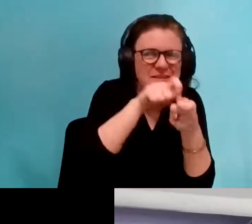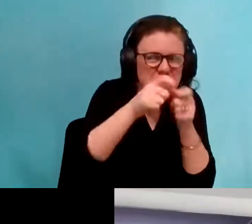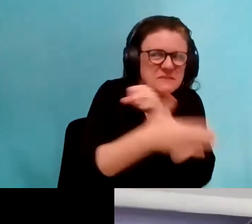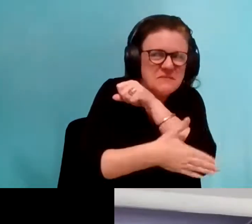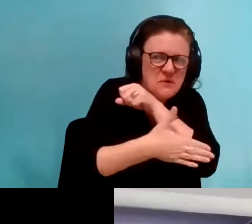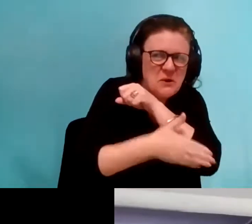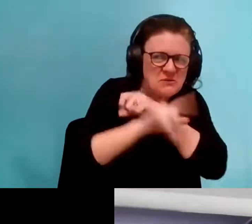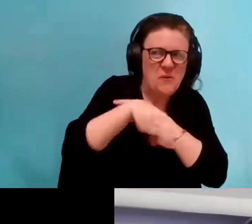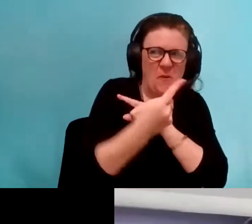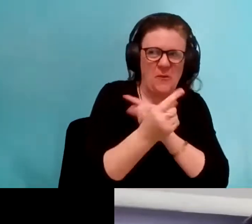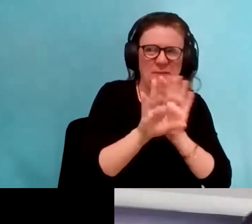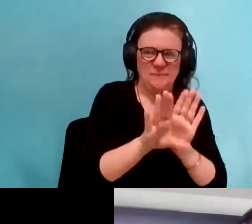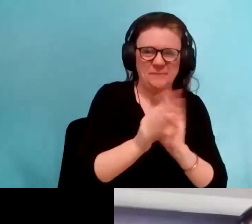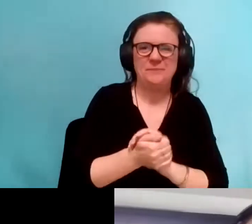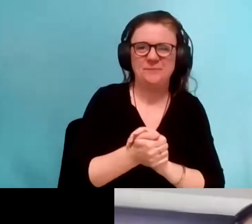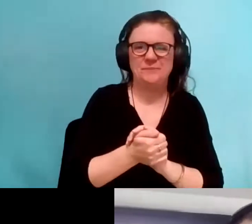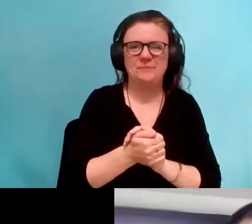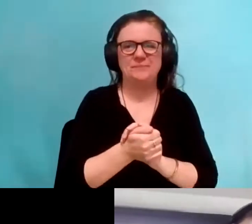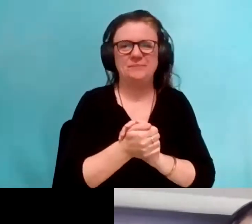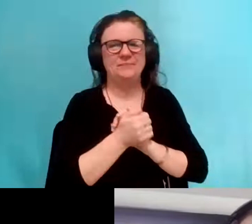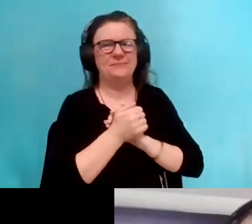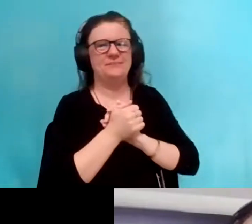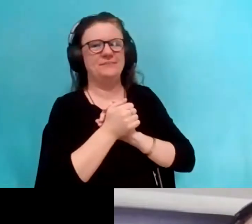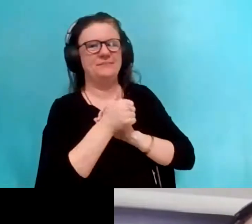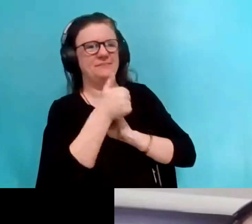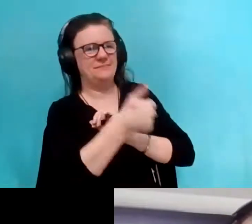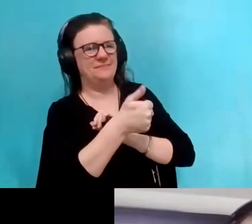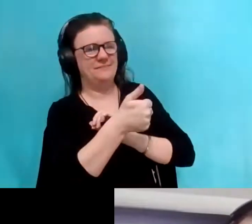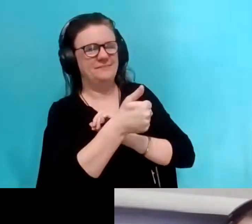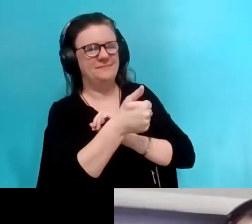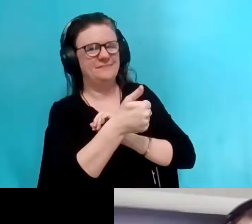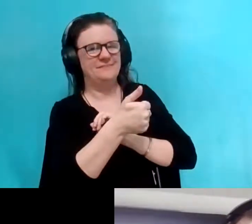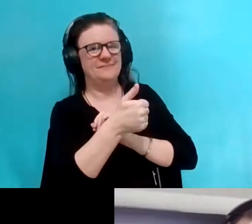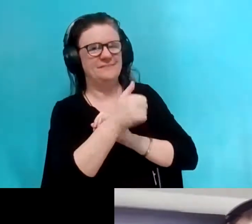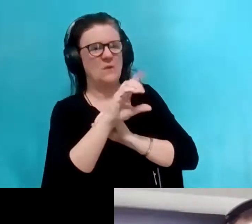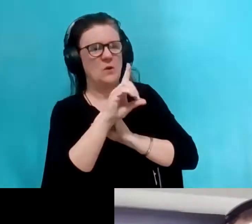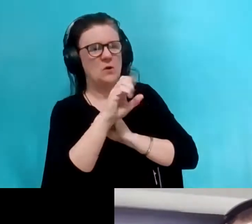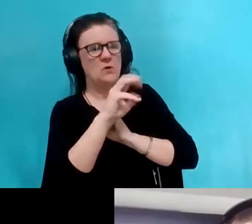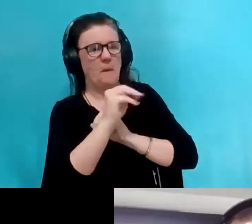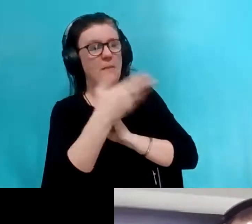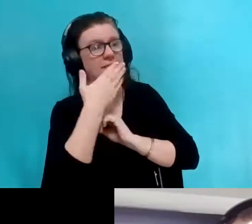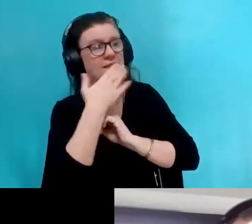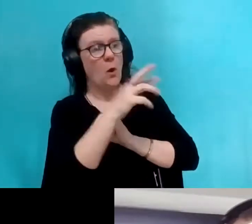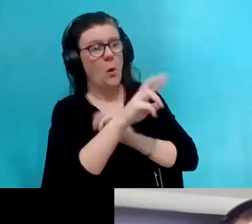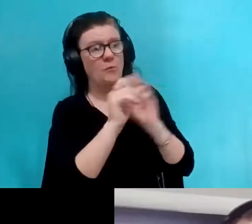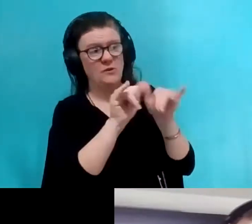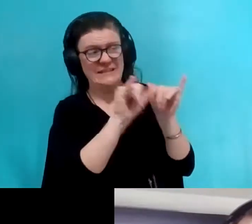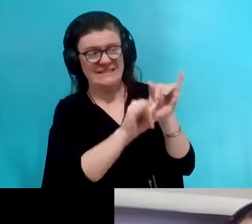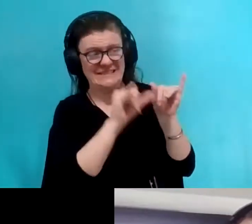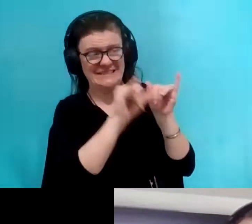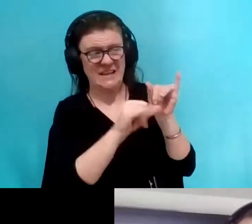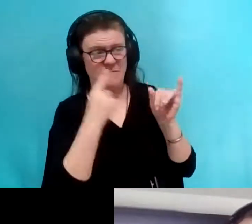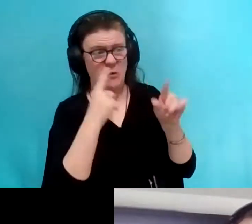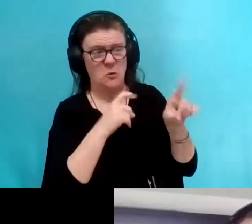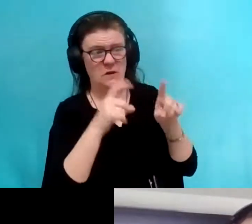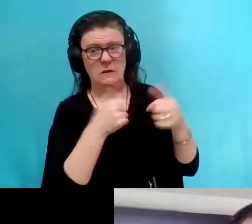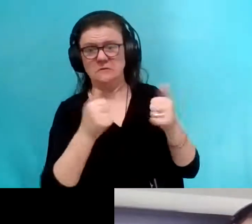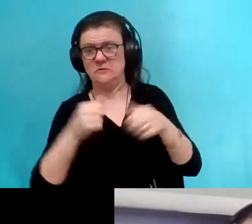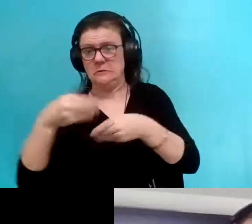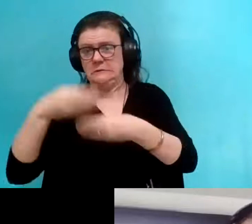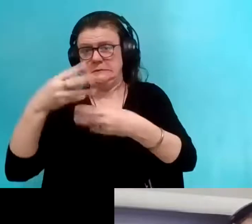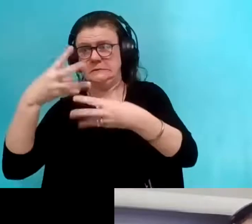space. That's great. Claudia, thanks very much. I hope you can hang around for questions at the end, because I'm desperately trying to get